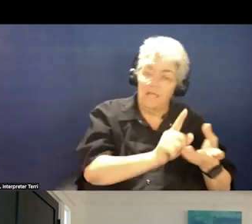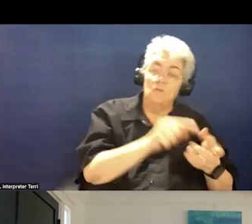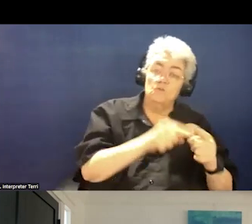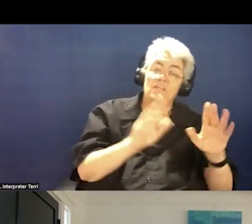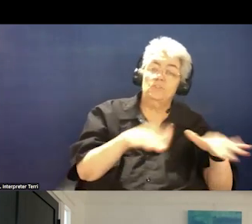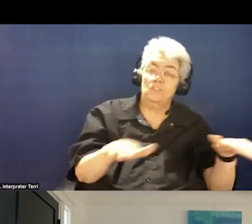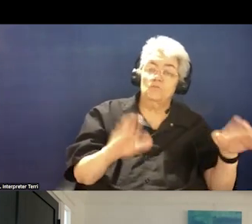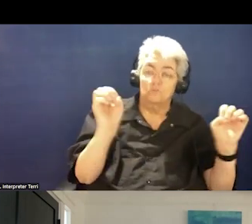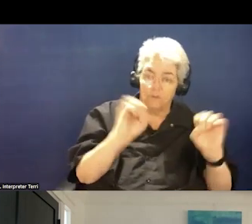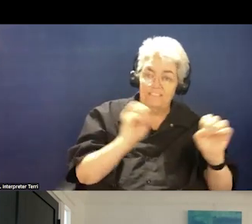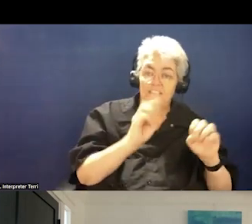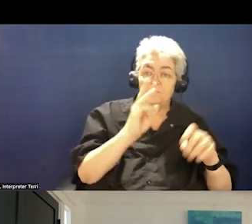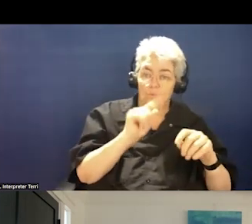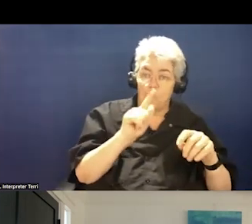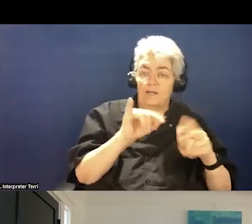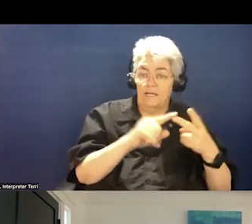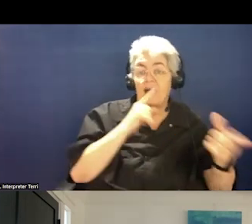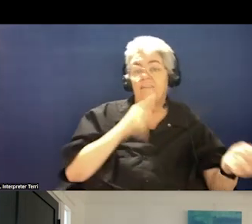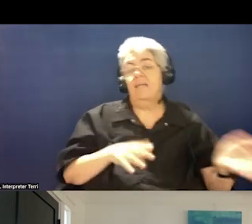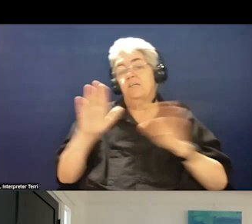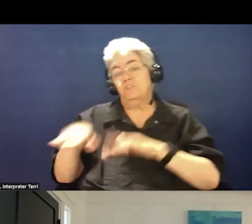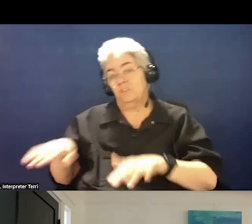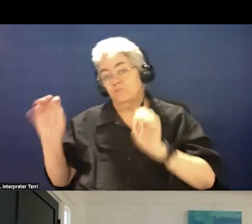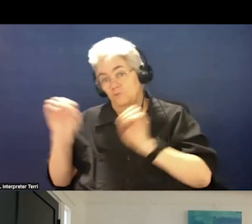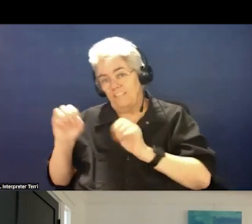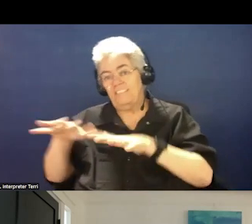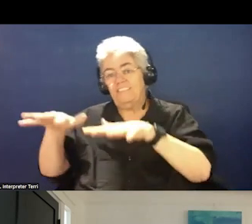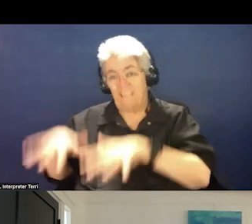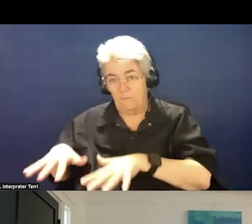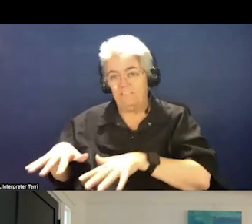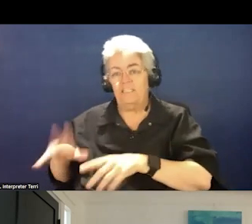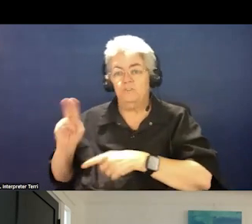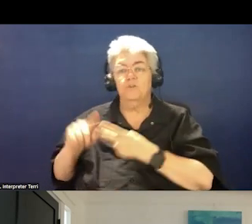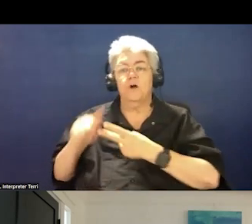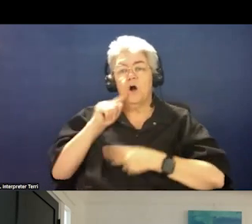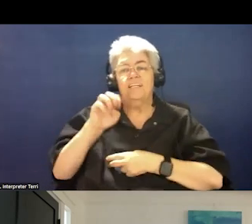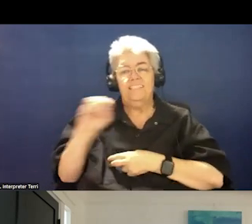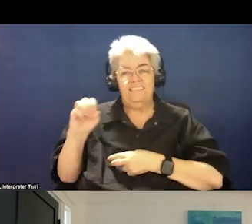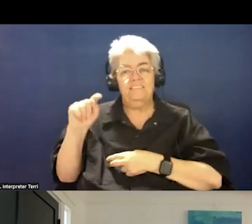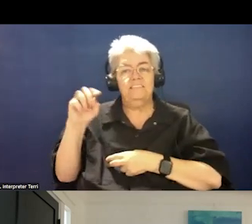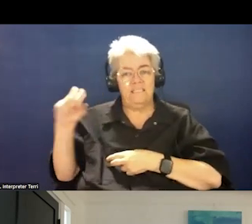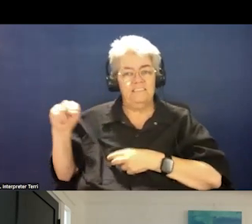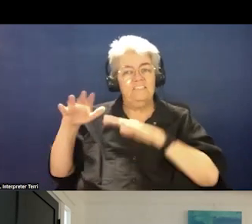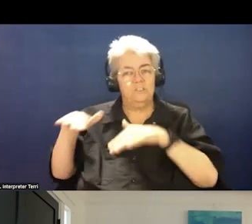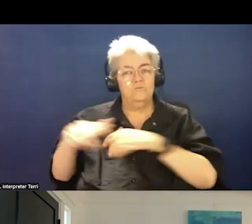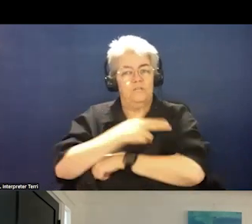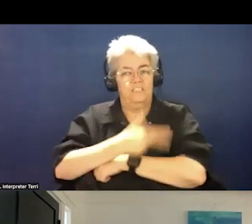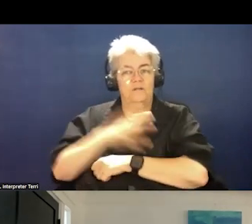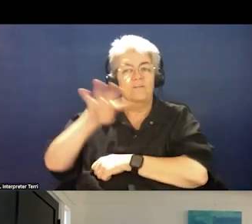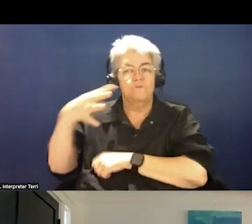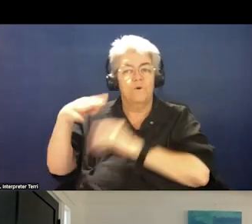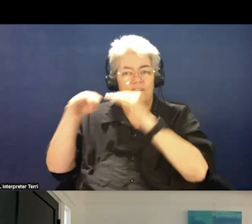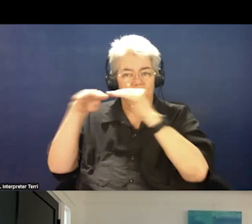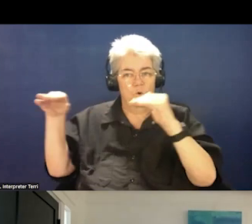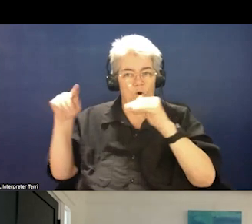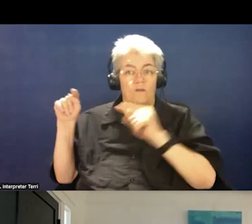midst of that, we opened our children's crisis stabilization unit located on the 4th floor of East Tennessee Children's Hospital. So the